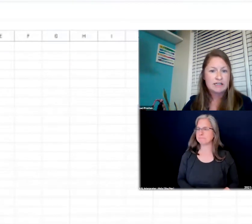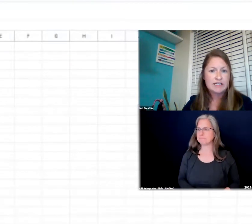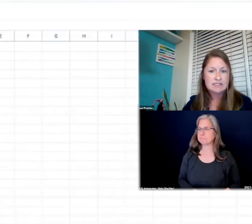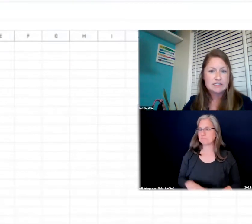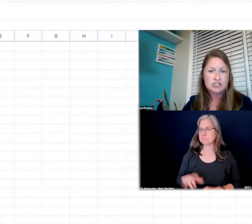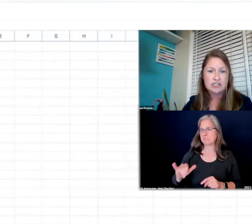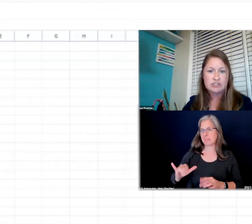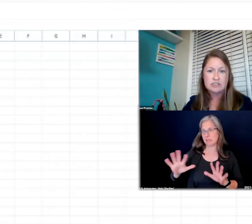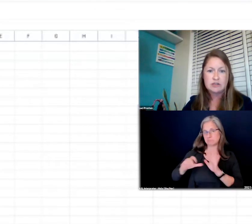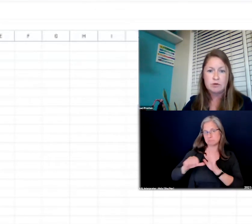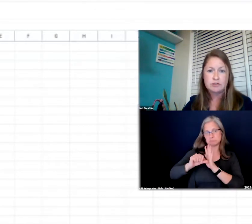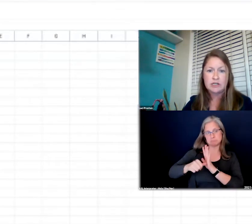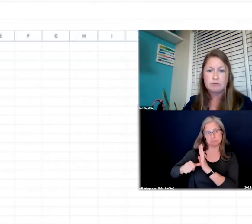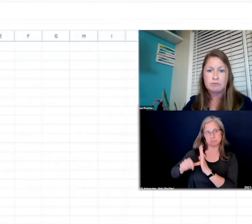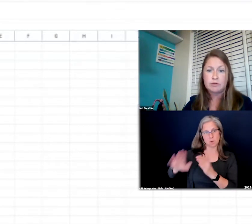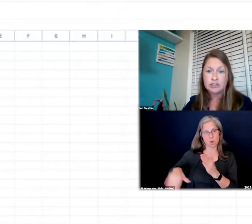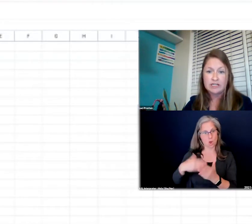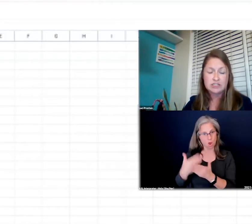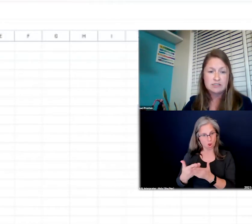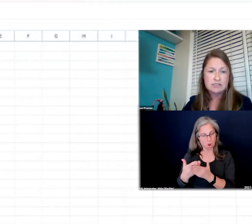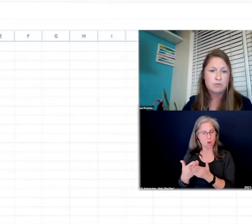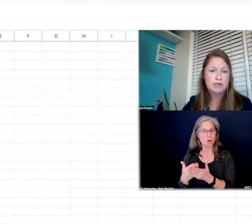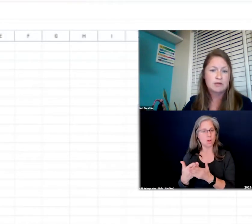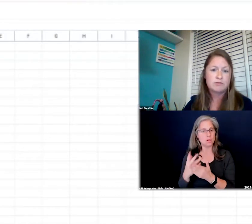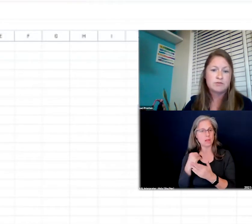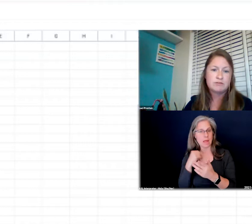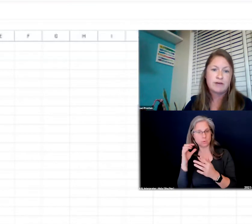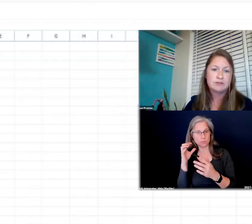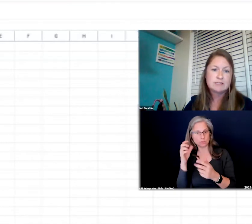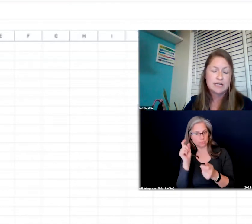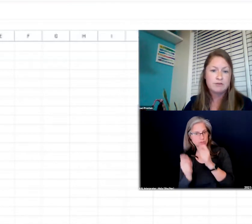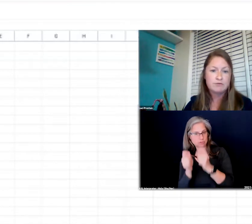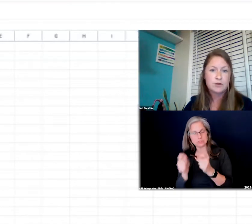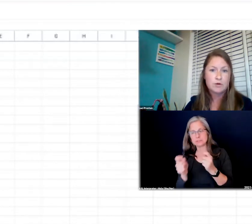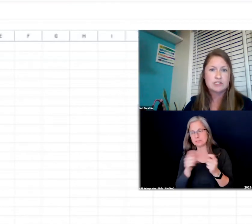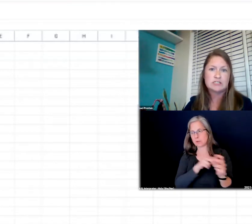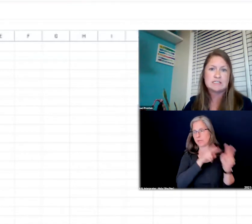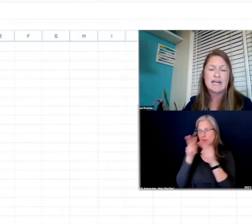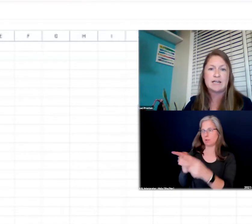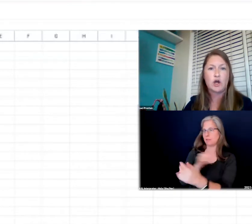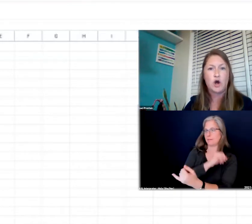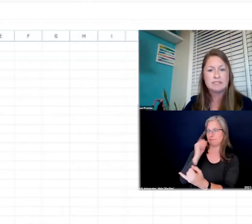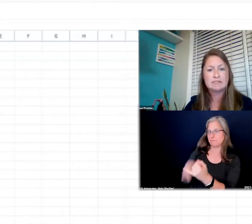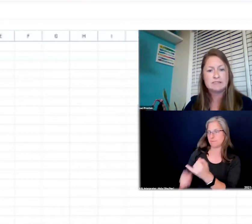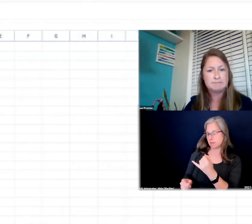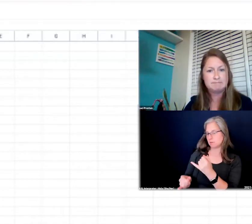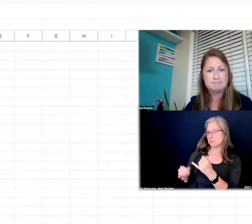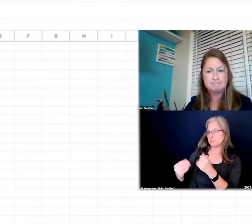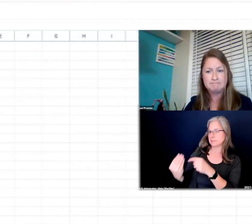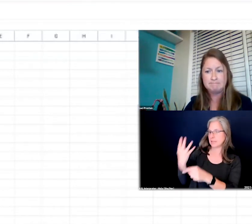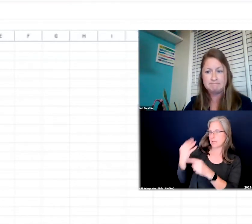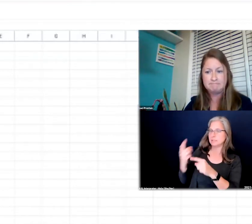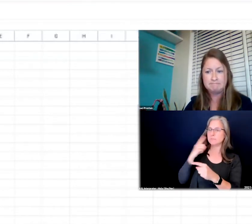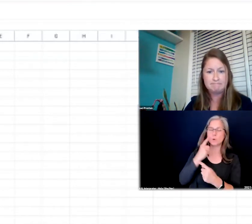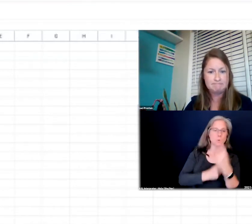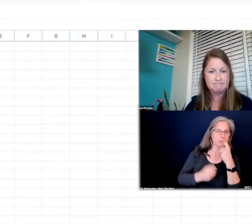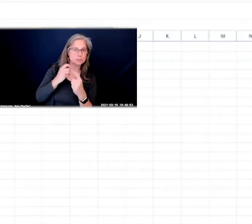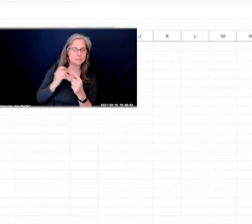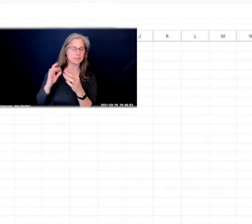much highlights the changes to the multi-year projections. So we can move to the final slide for questions and comments.